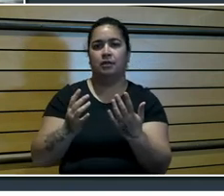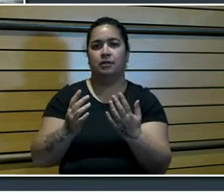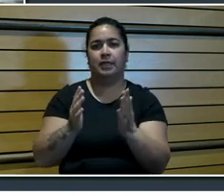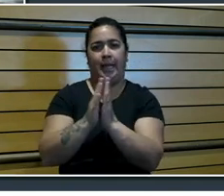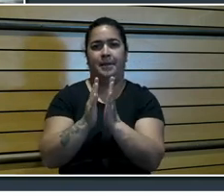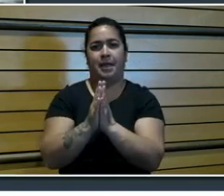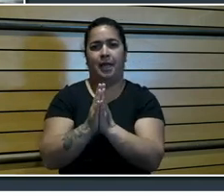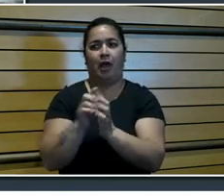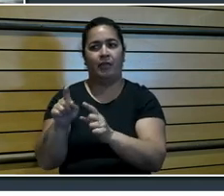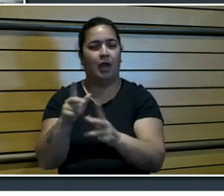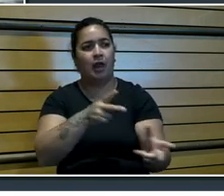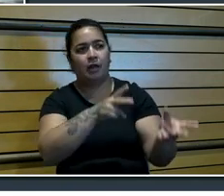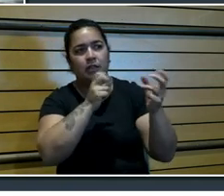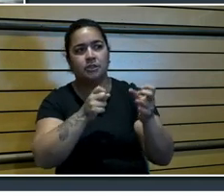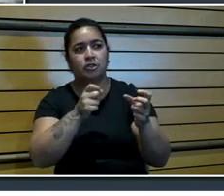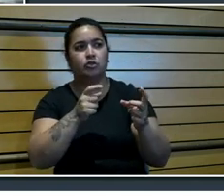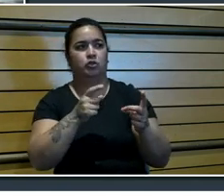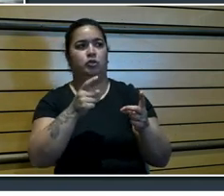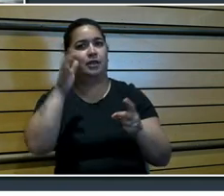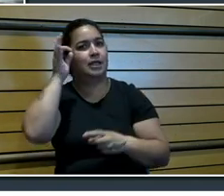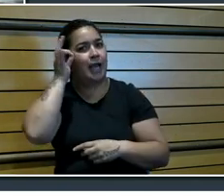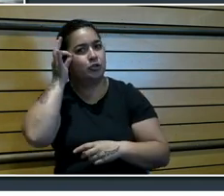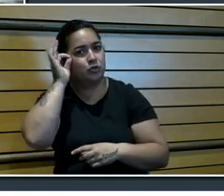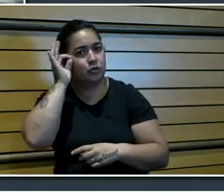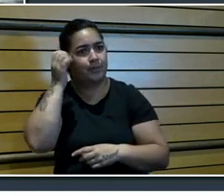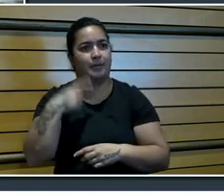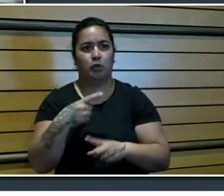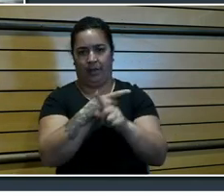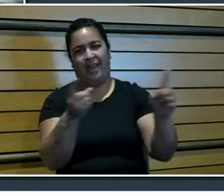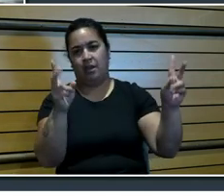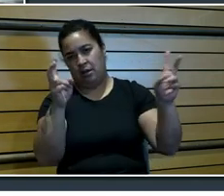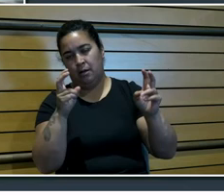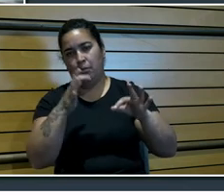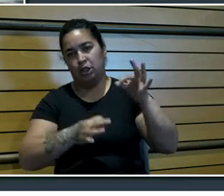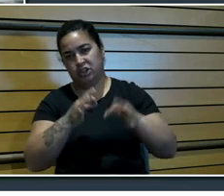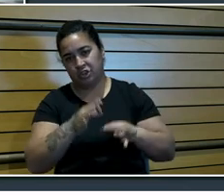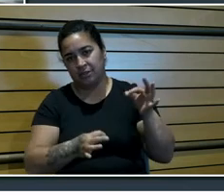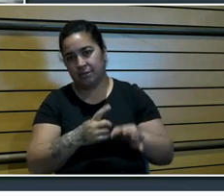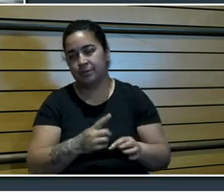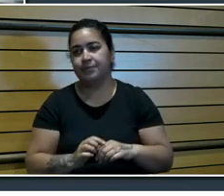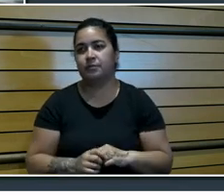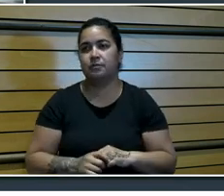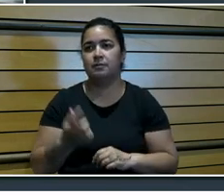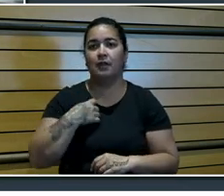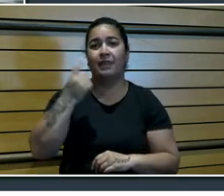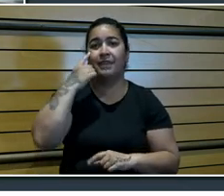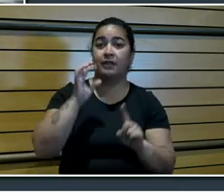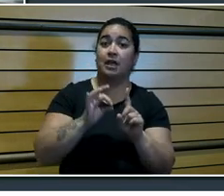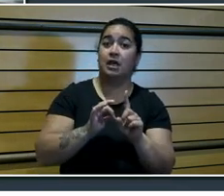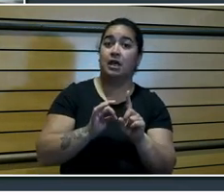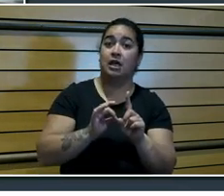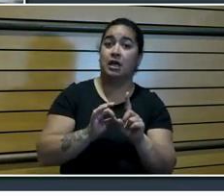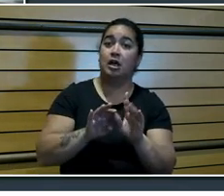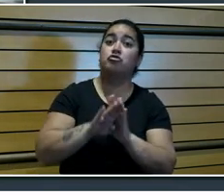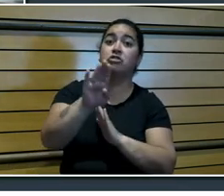to say as, you know, politicians, and what councillors have to say as politicians. I think that increase in representation